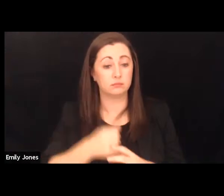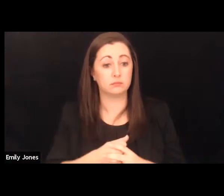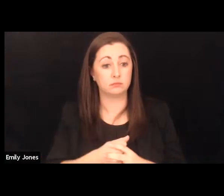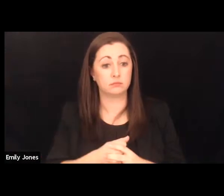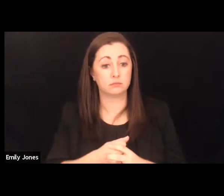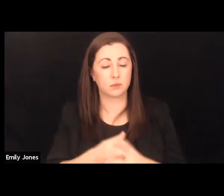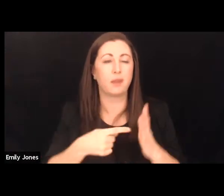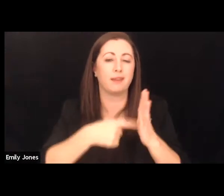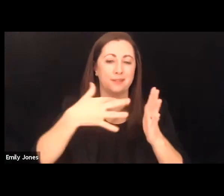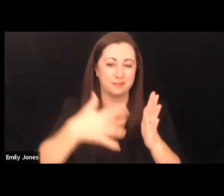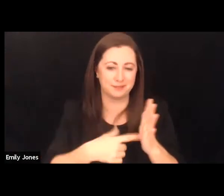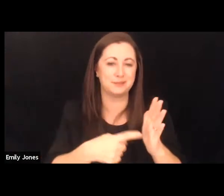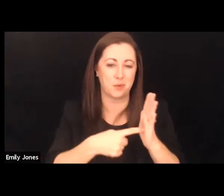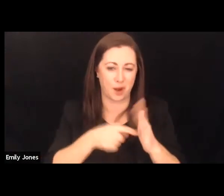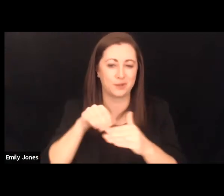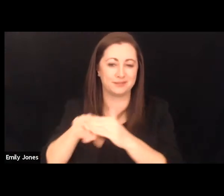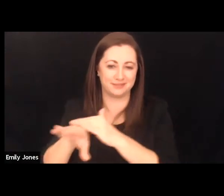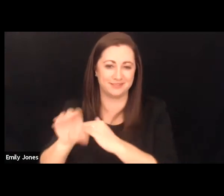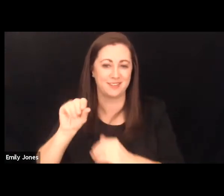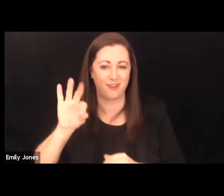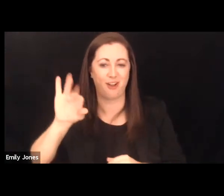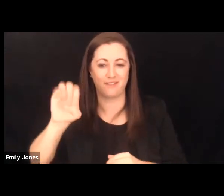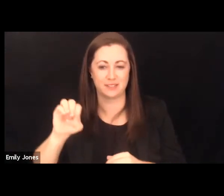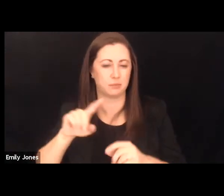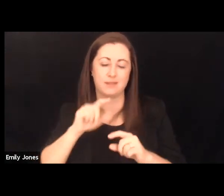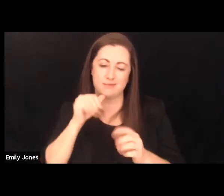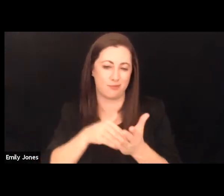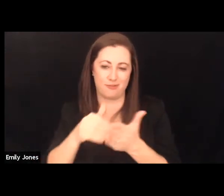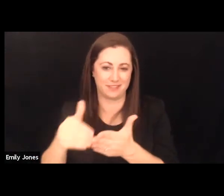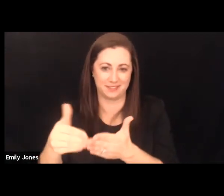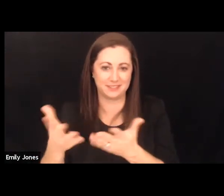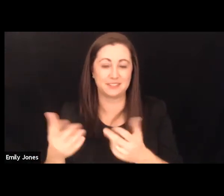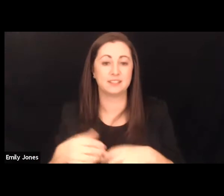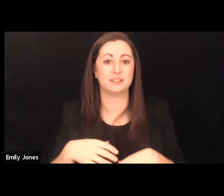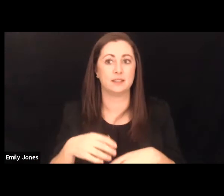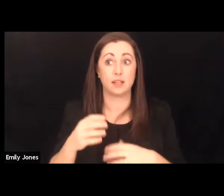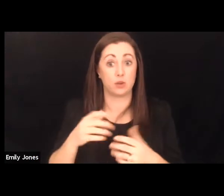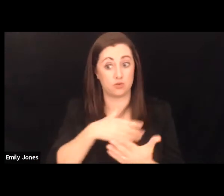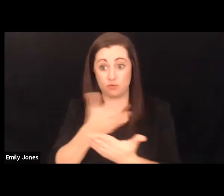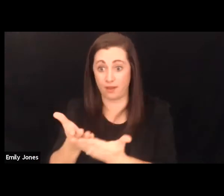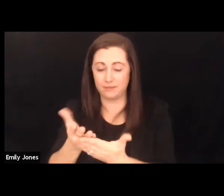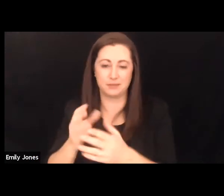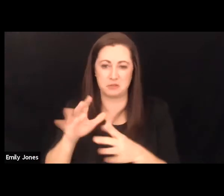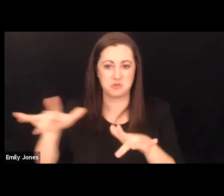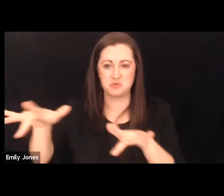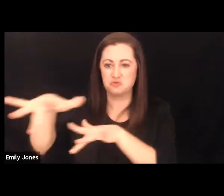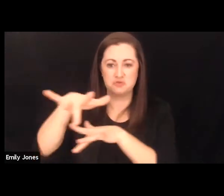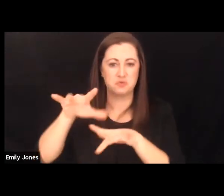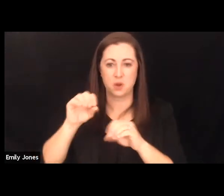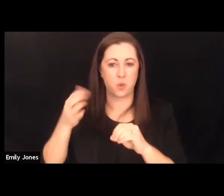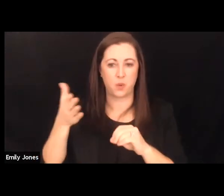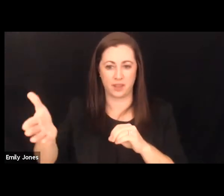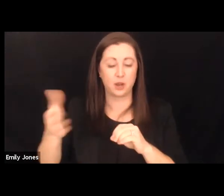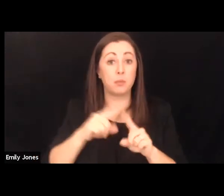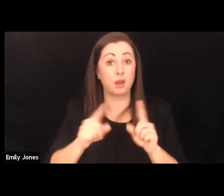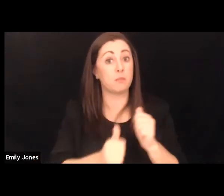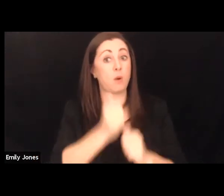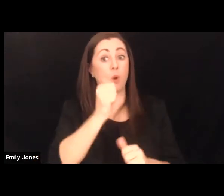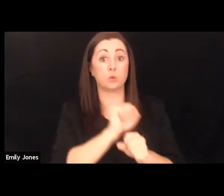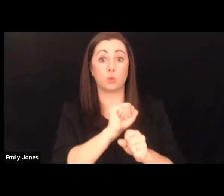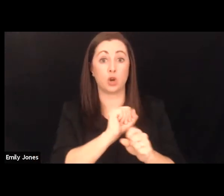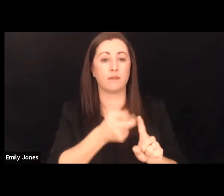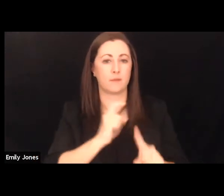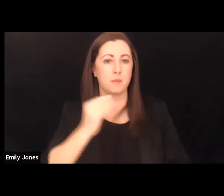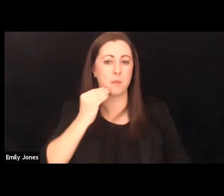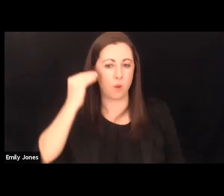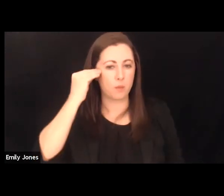Once in a while, he has to go in, but very seldom, but when no one's there. But mostly he does work from home, and that